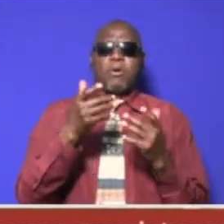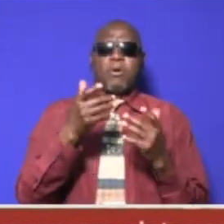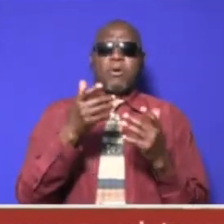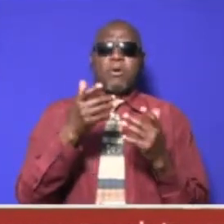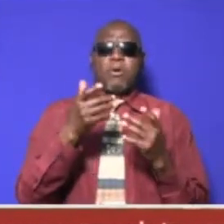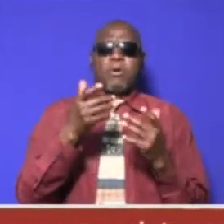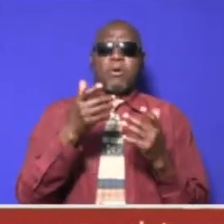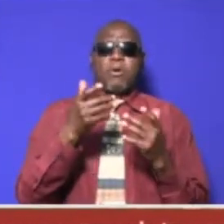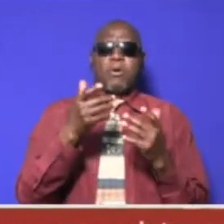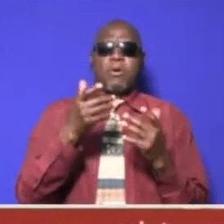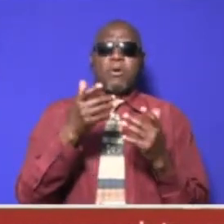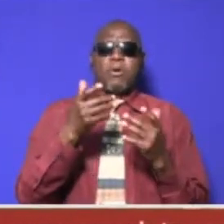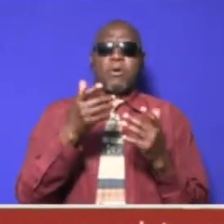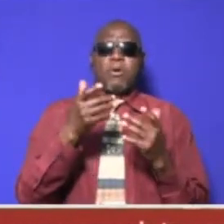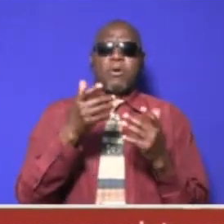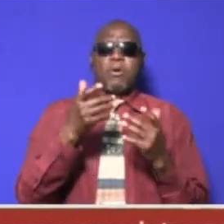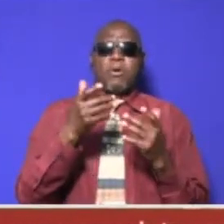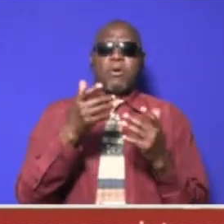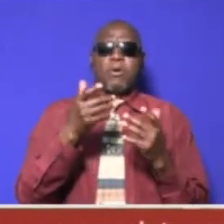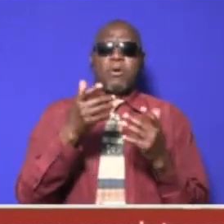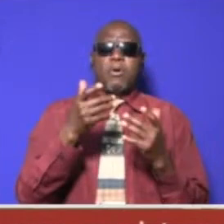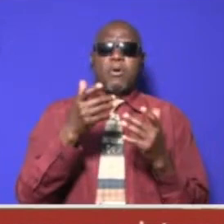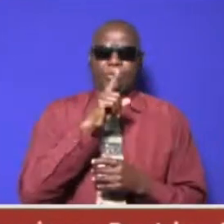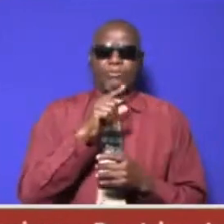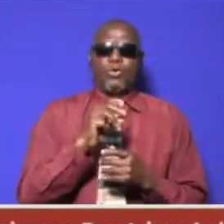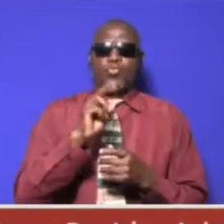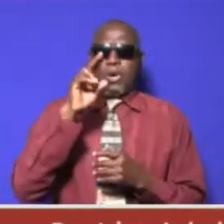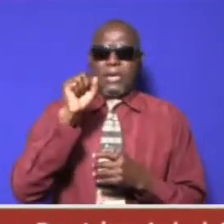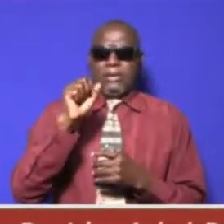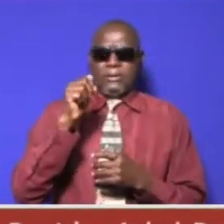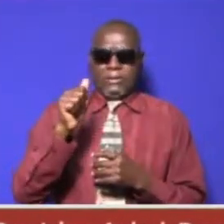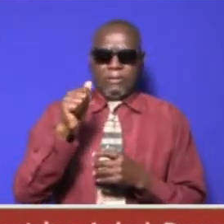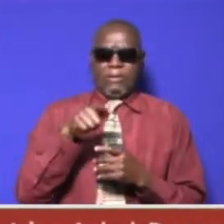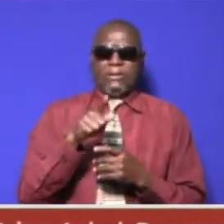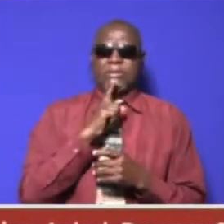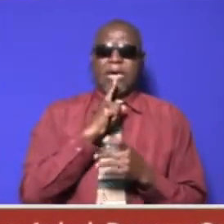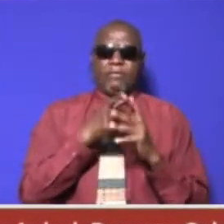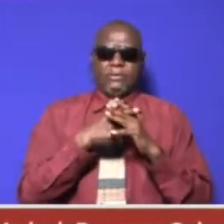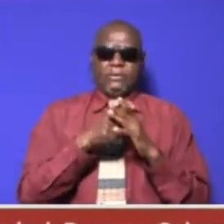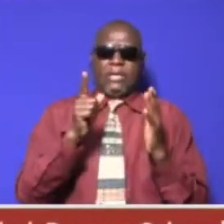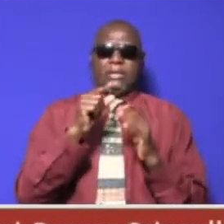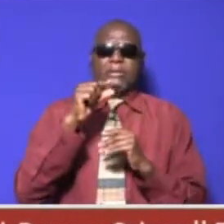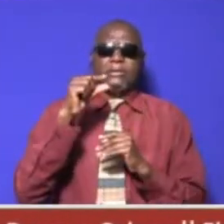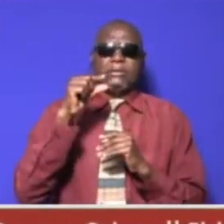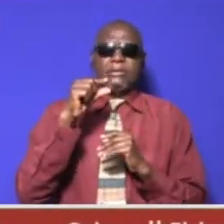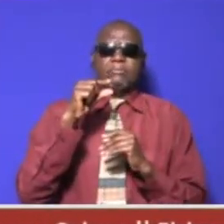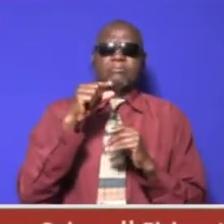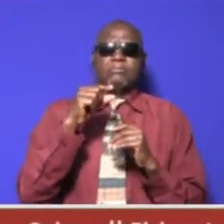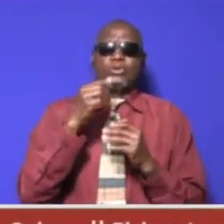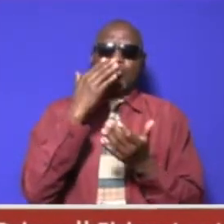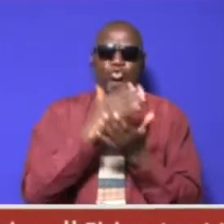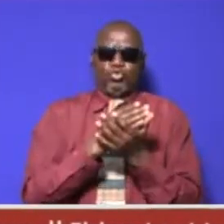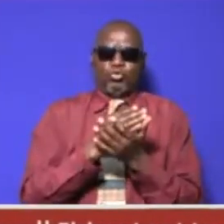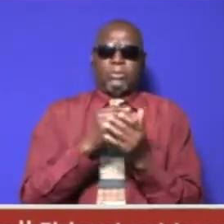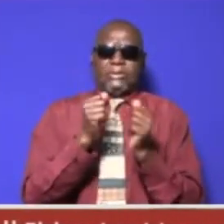country. With the deepening famine menace, the United States has initiated peace talks aimed at stopping Sudan's